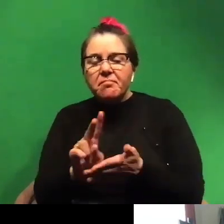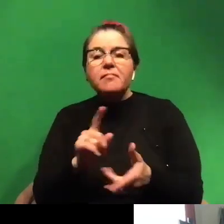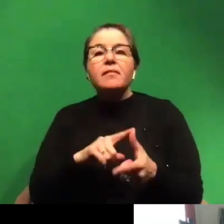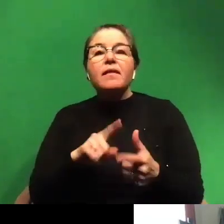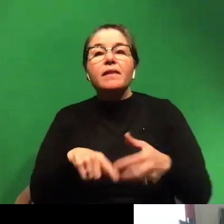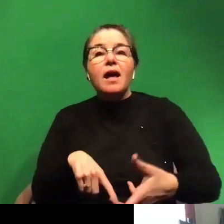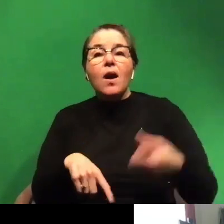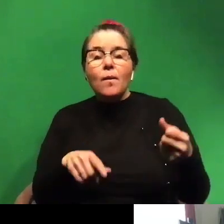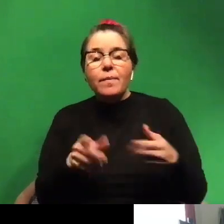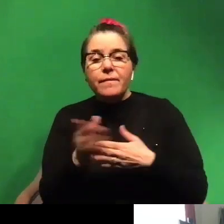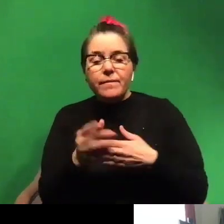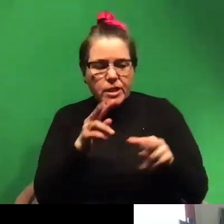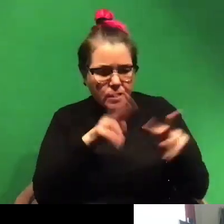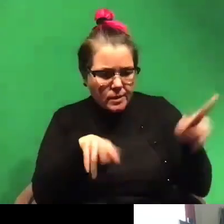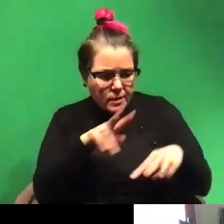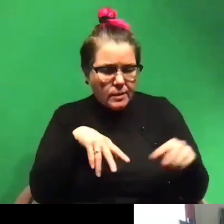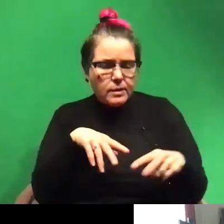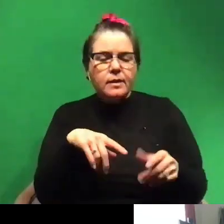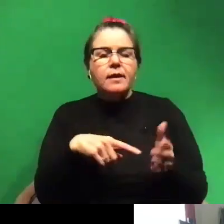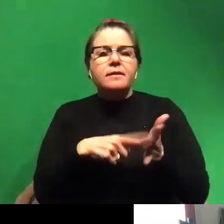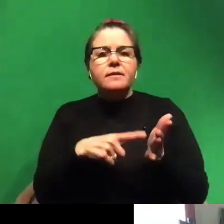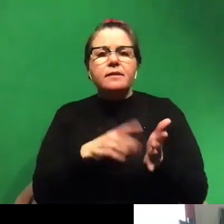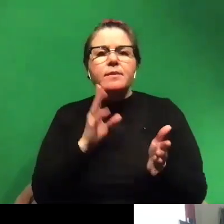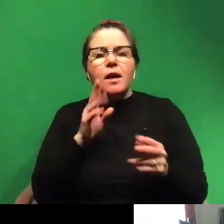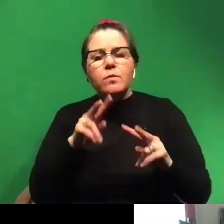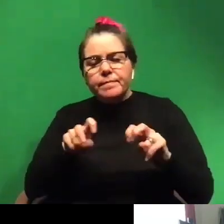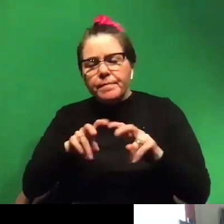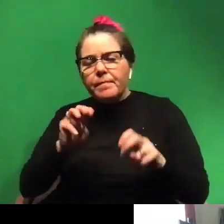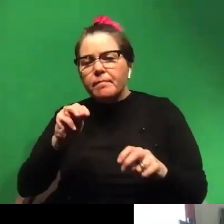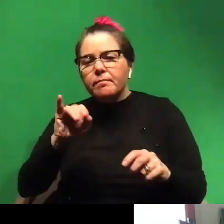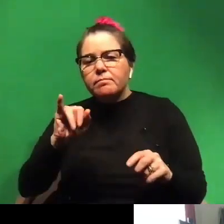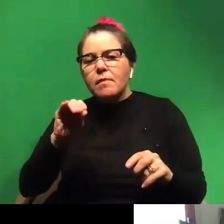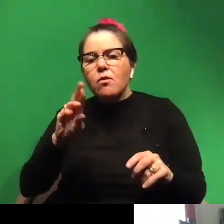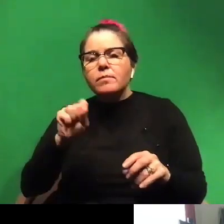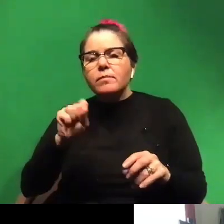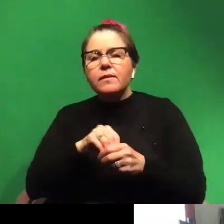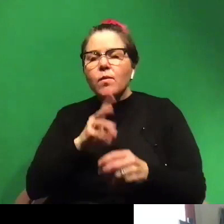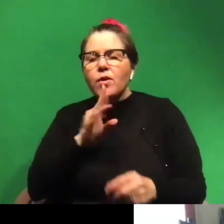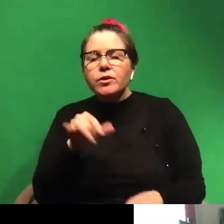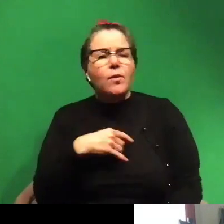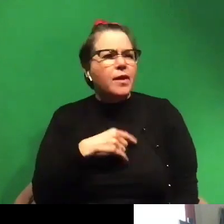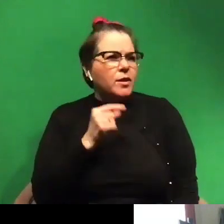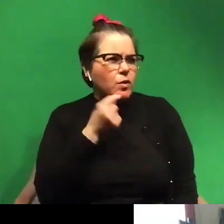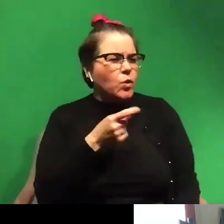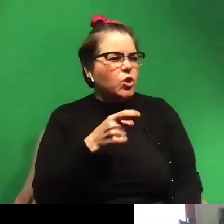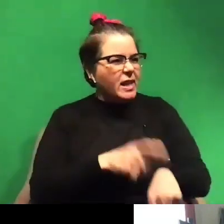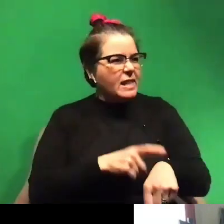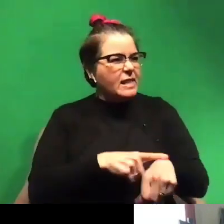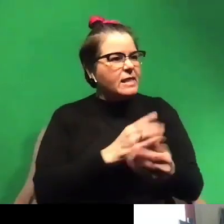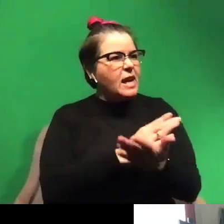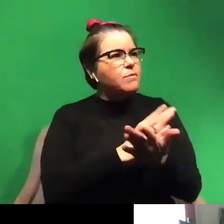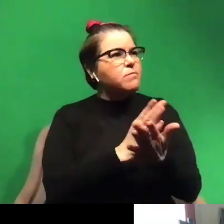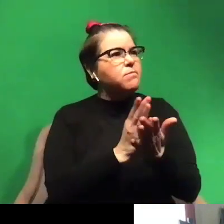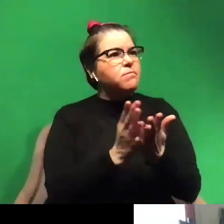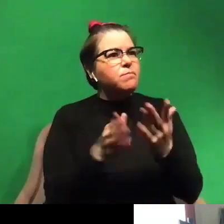fish out and look at them, and sometimes we look at the microbes in the water too. That's super cool. You need to get a time lapse of that thing and figure out what the heck